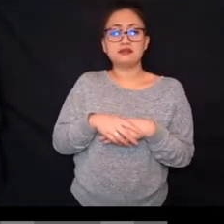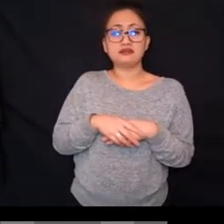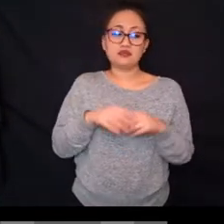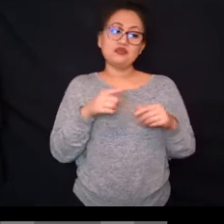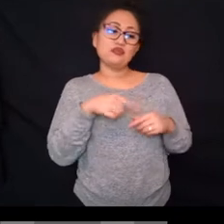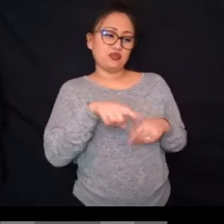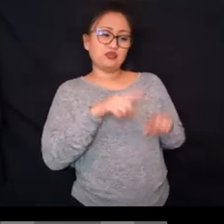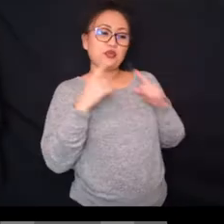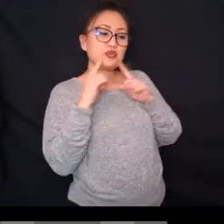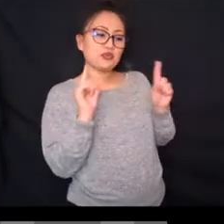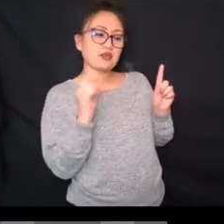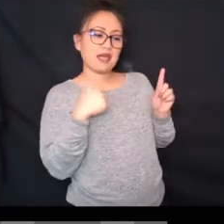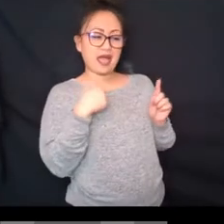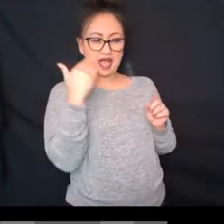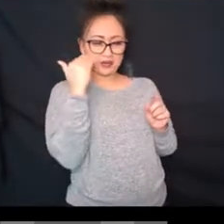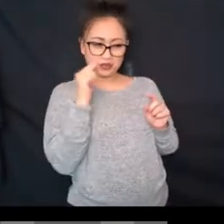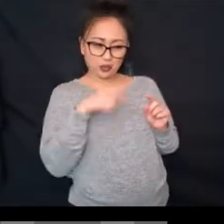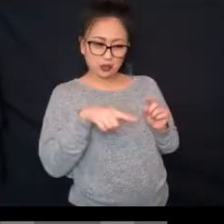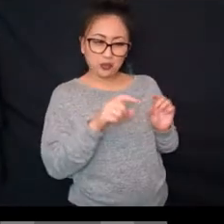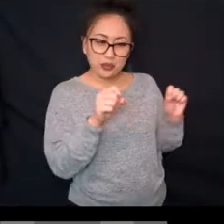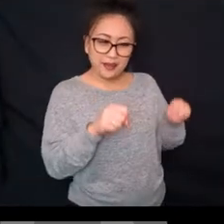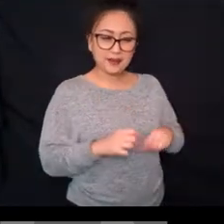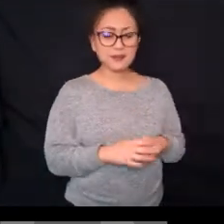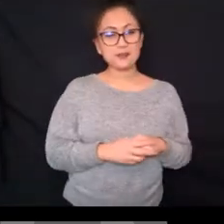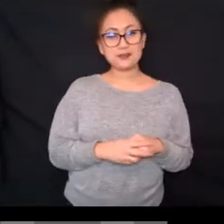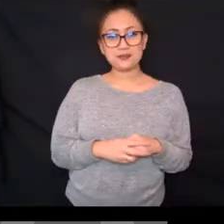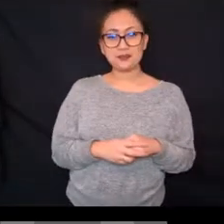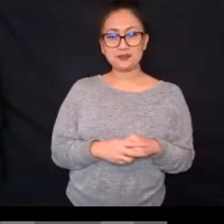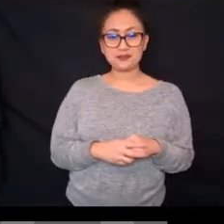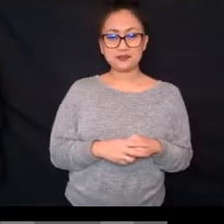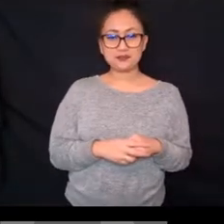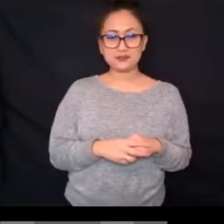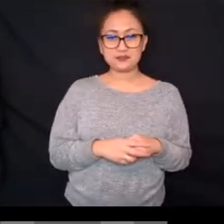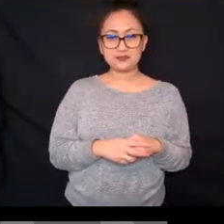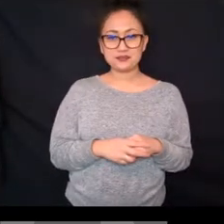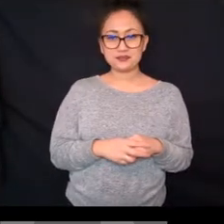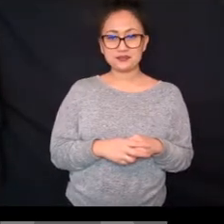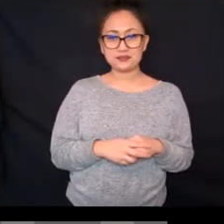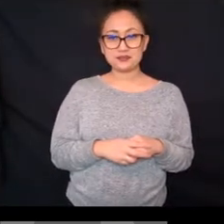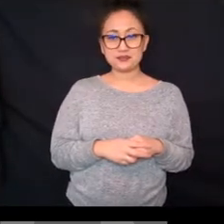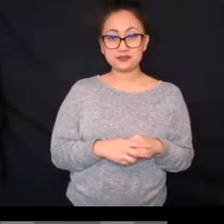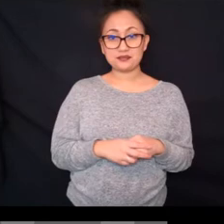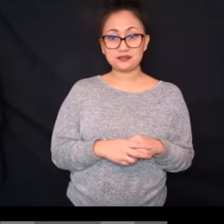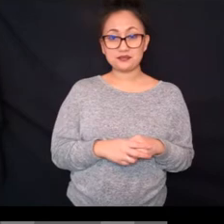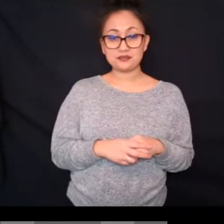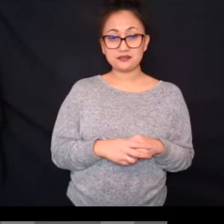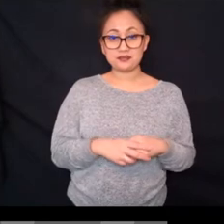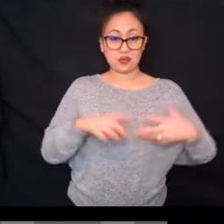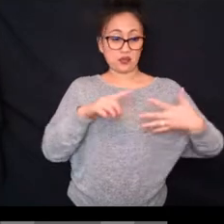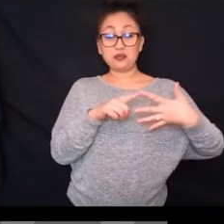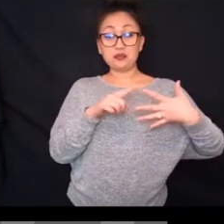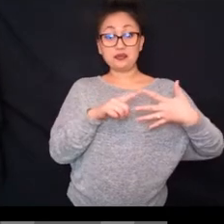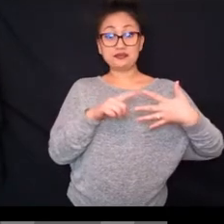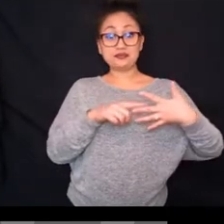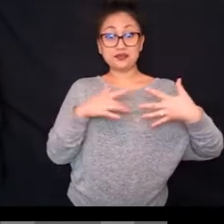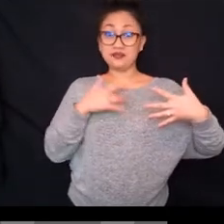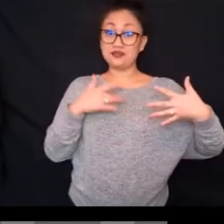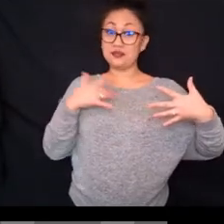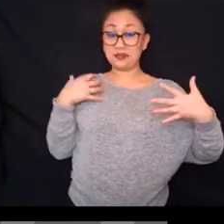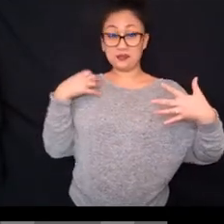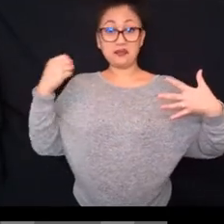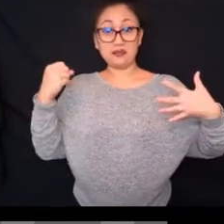can do it, Mama said. I know you can. Then Waddle felt very brave. He plopped into